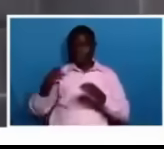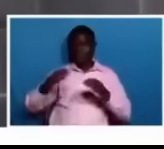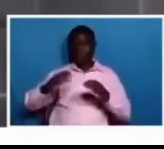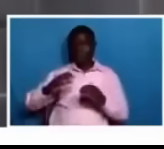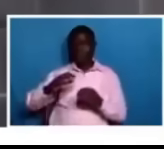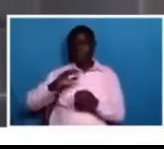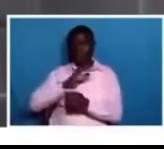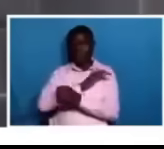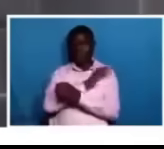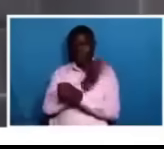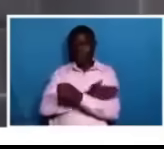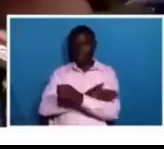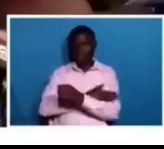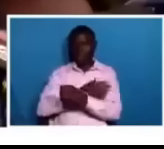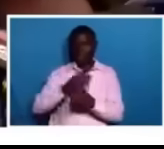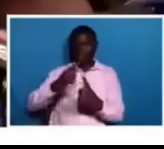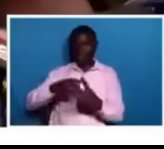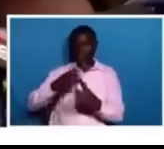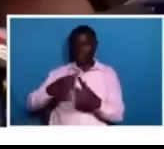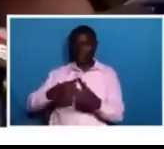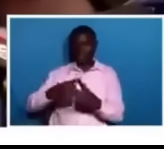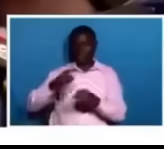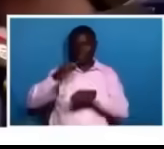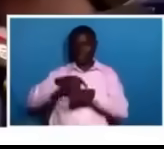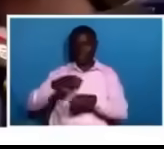become a corrupt leader.